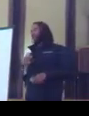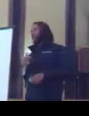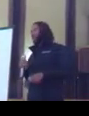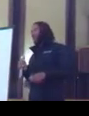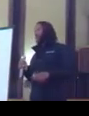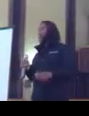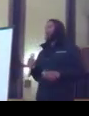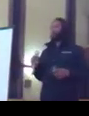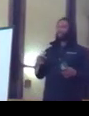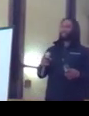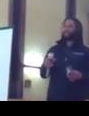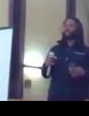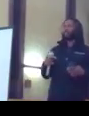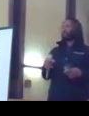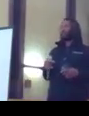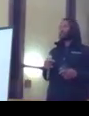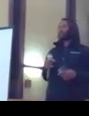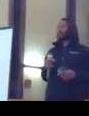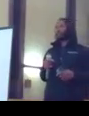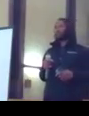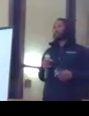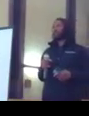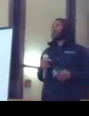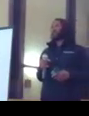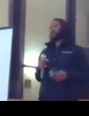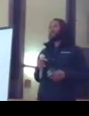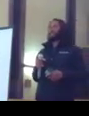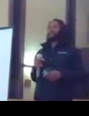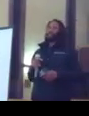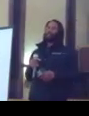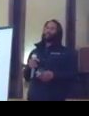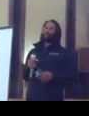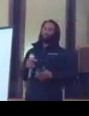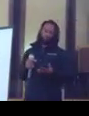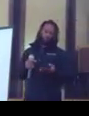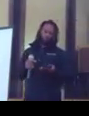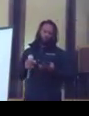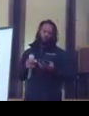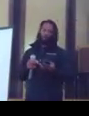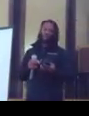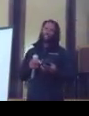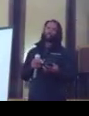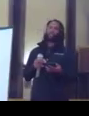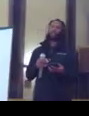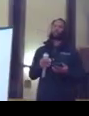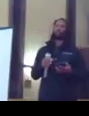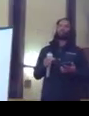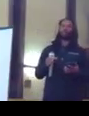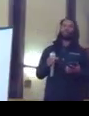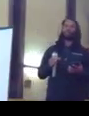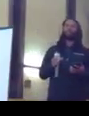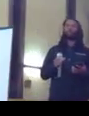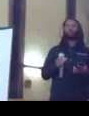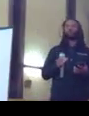plan will really, bring business and development into the community, something we need. The walkability, being able